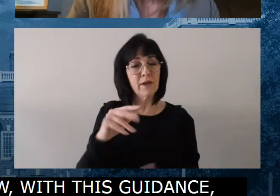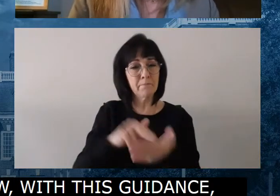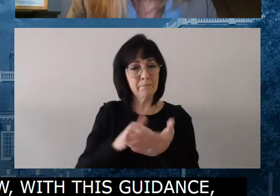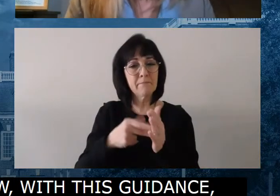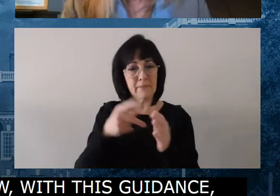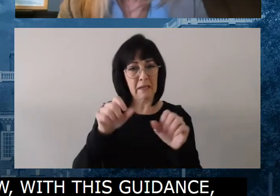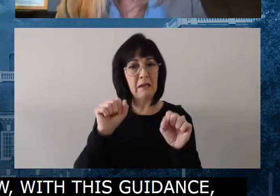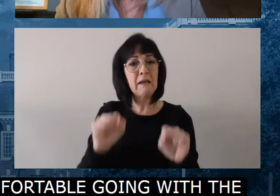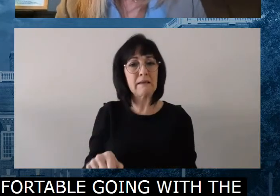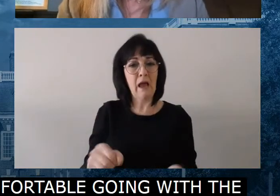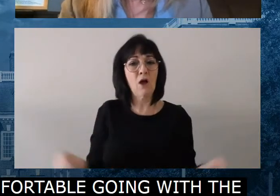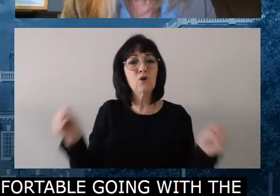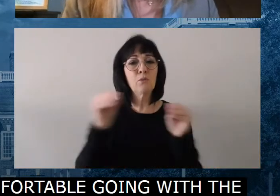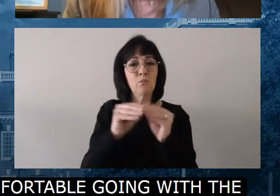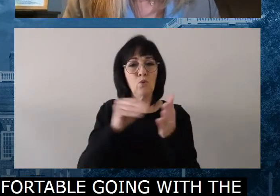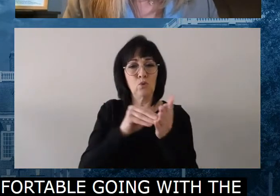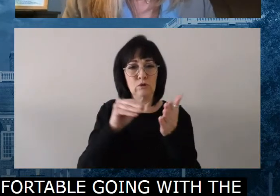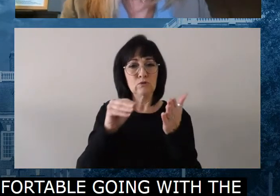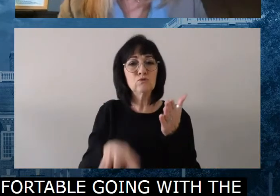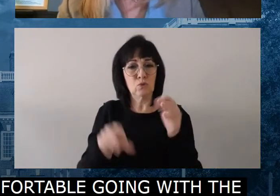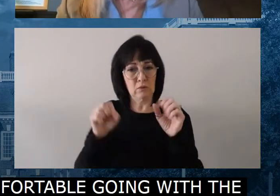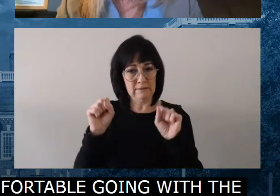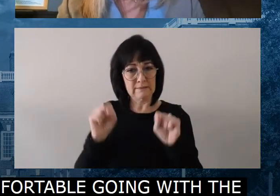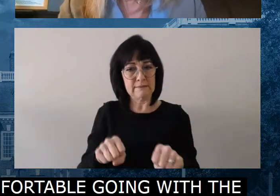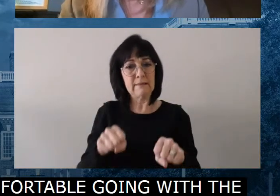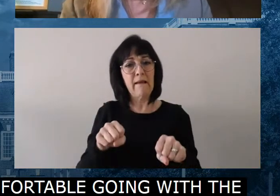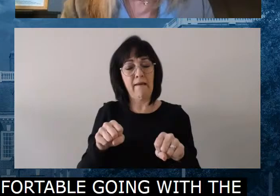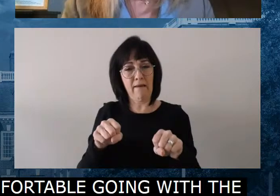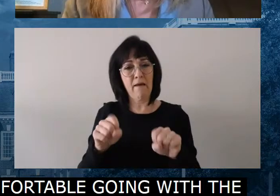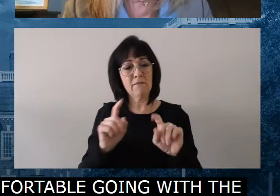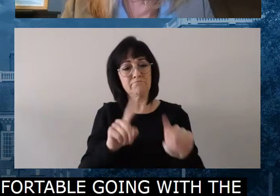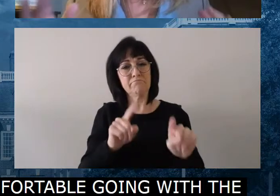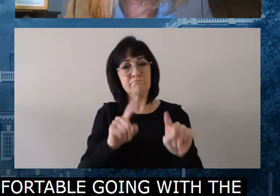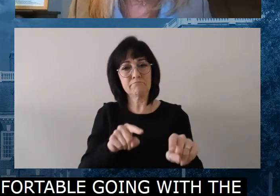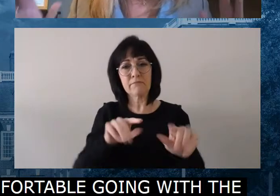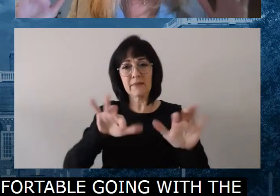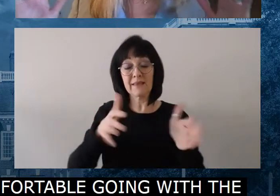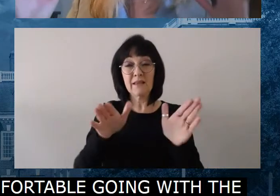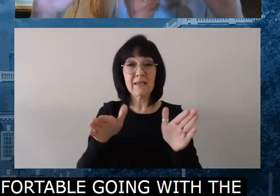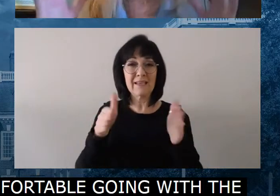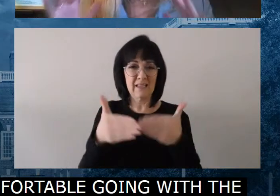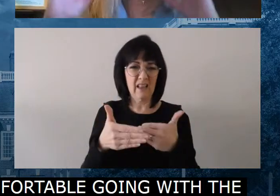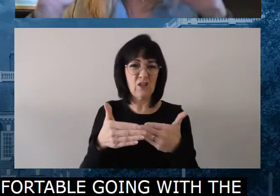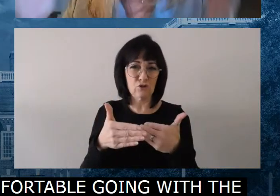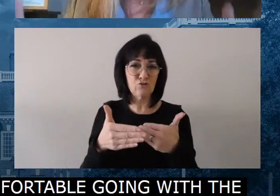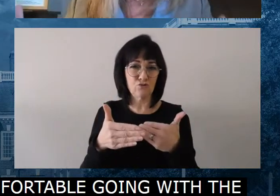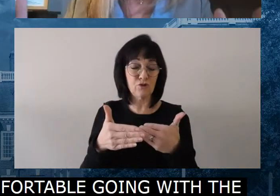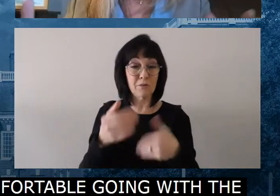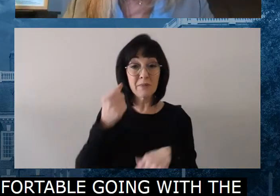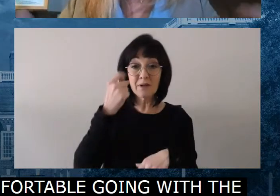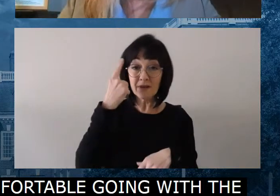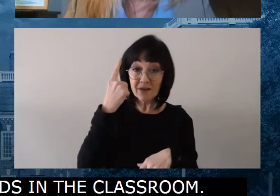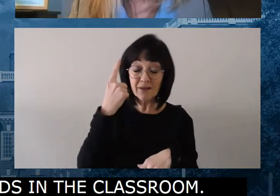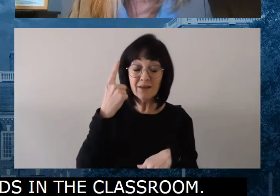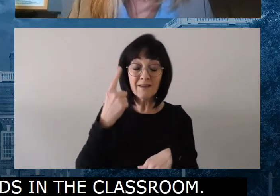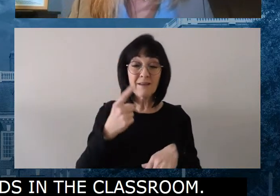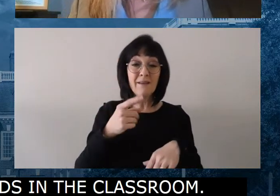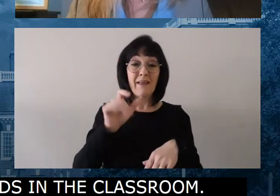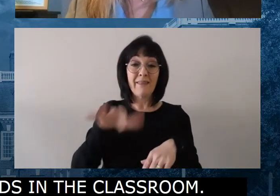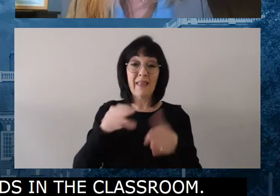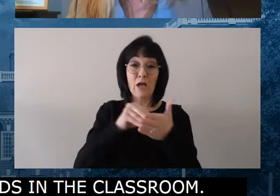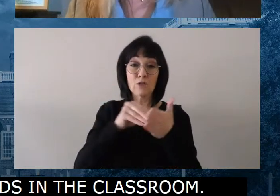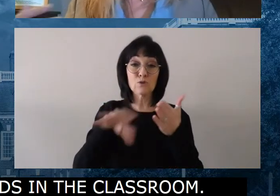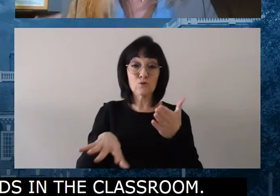But again, the 3 feet guidance is really for the classroom when kids are seated and masked and facing forward. In